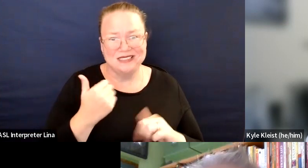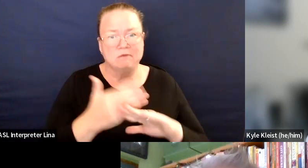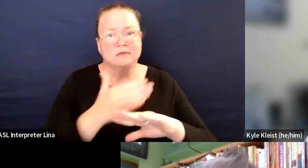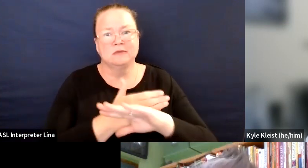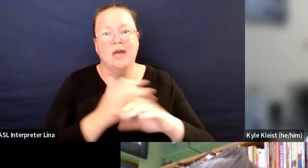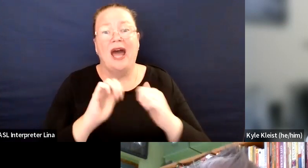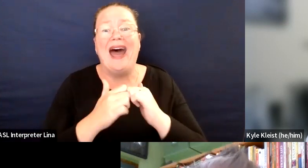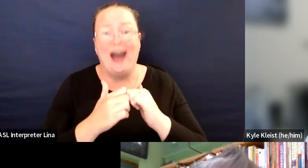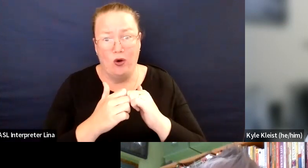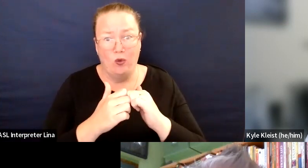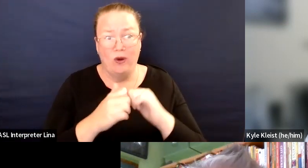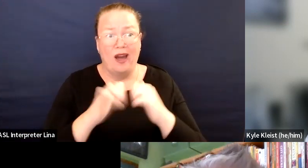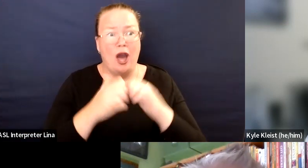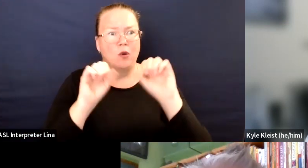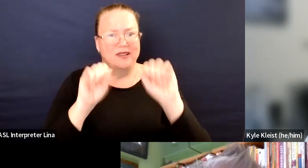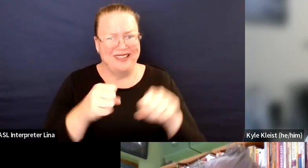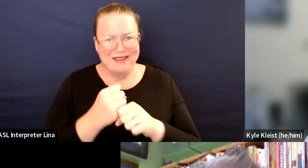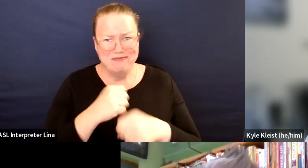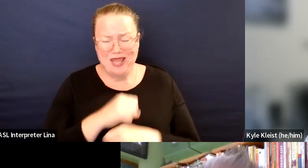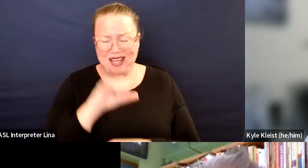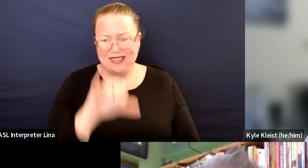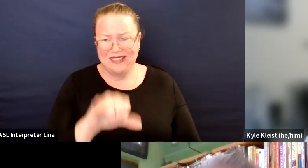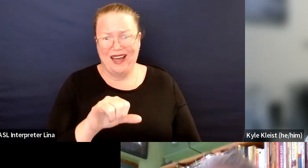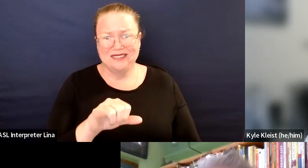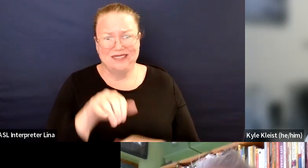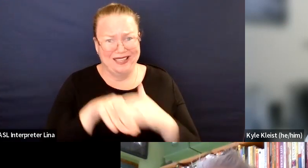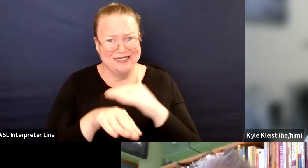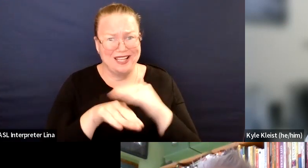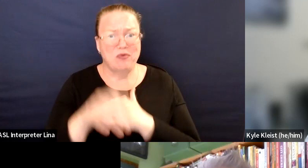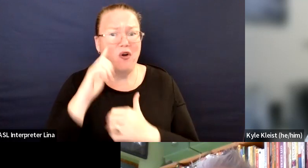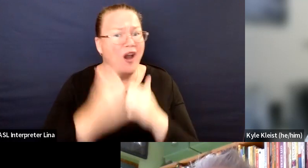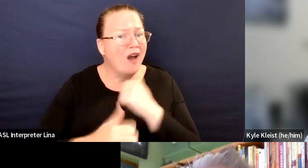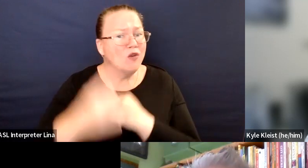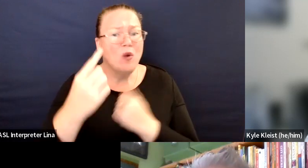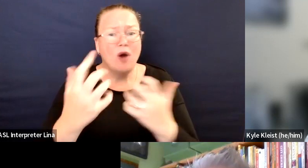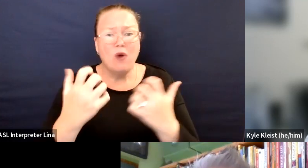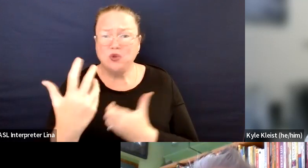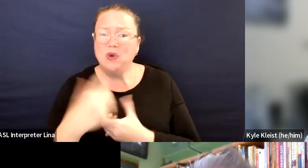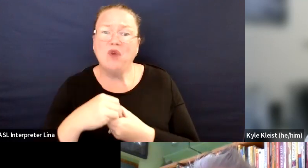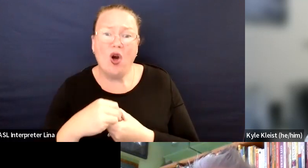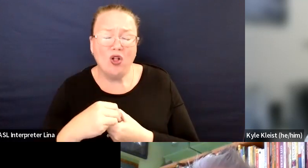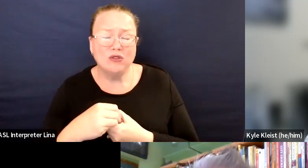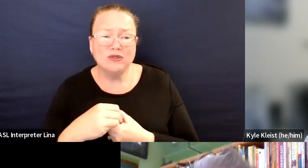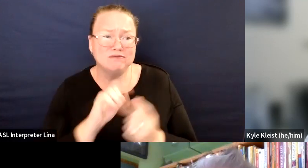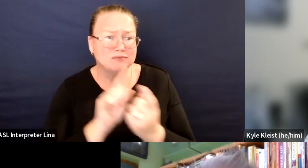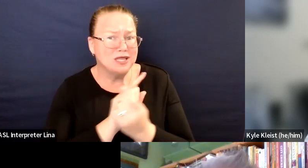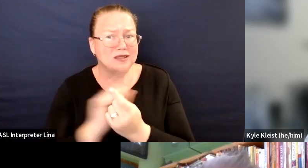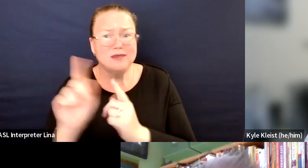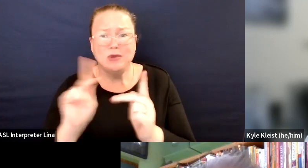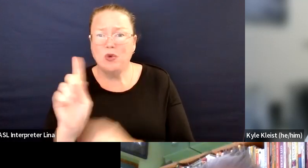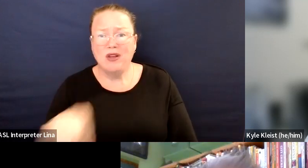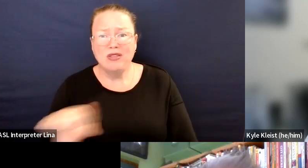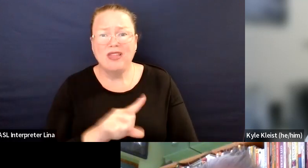do we do it so that we can make it accessible for everyone who wants to participate that way and meet people where they